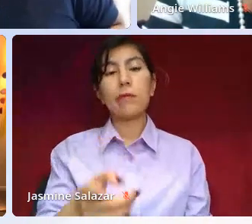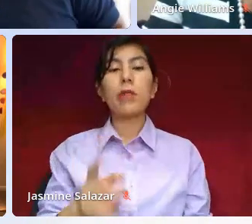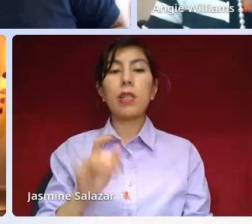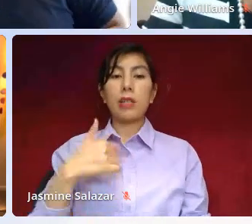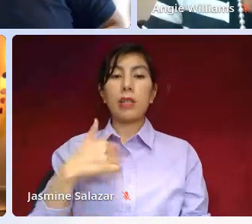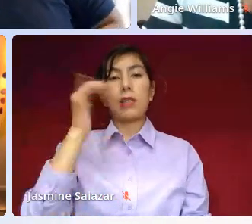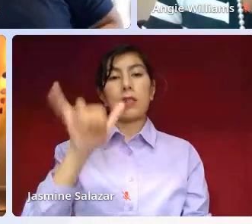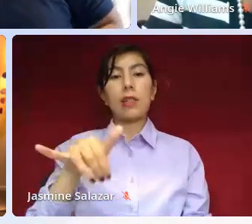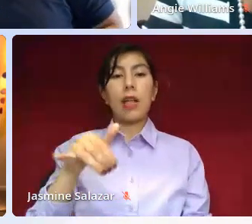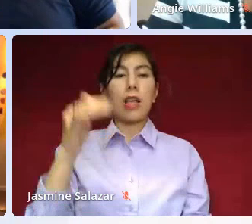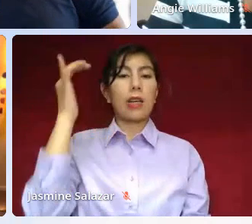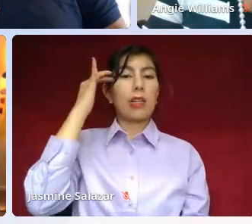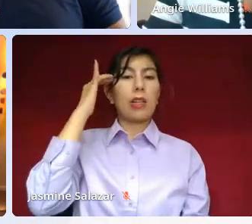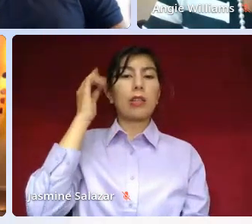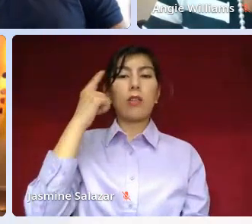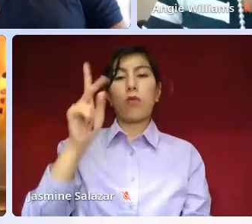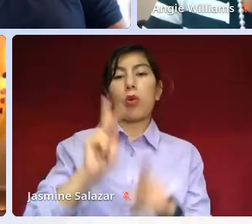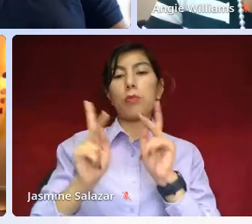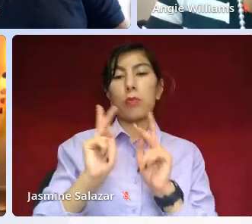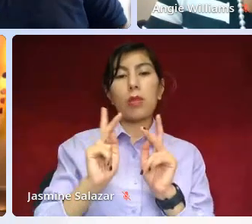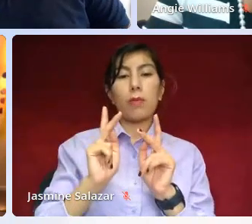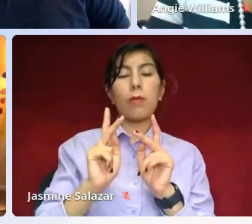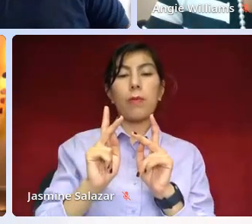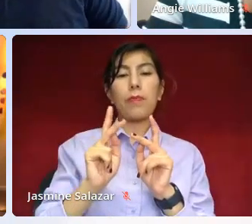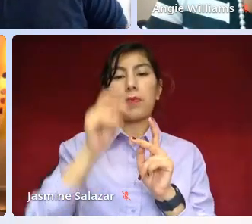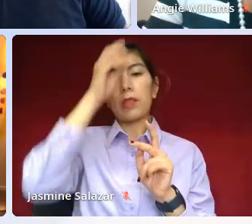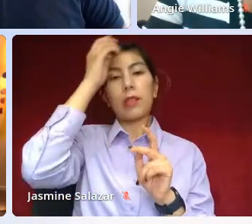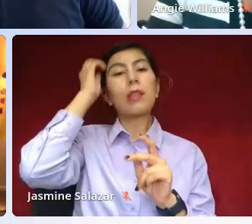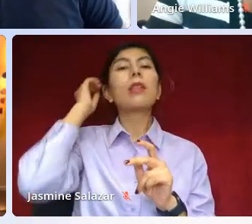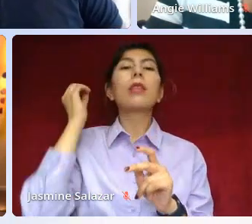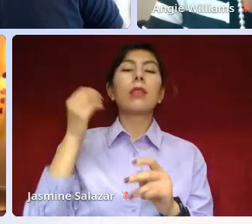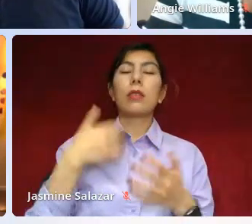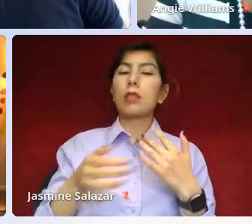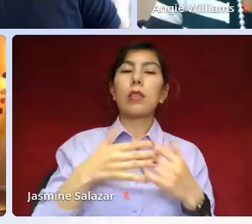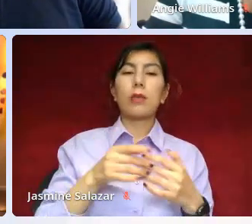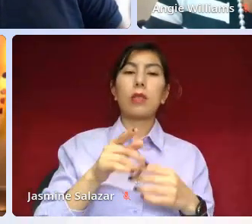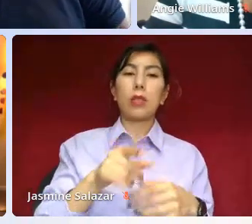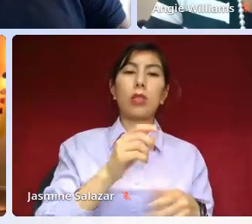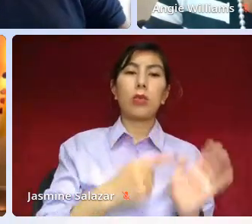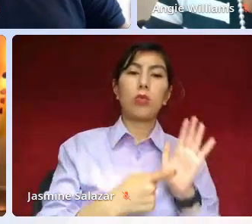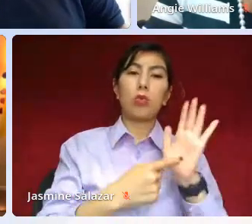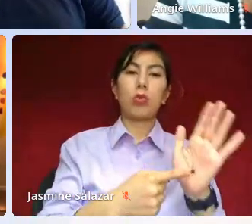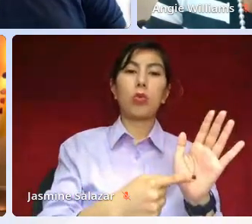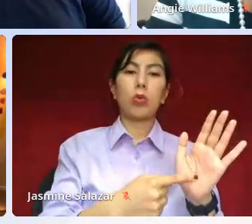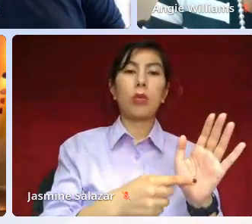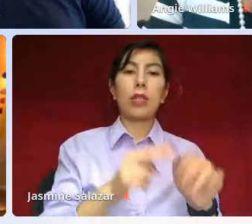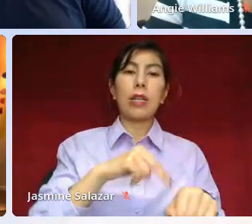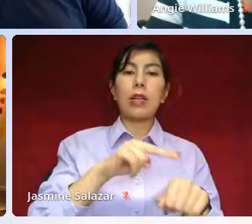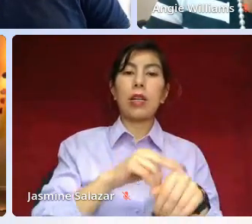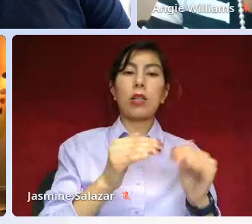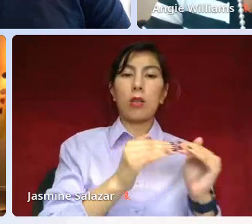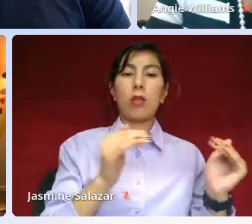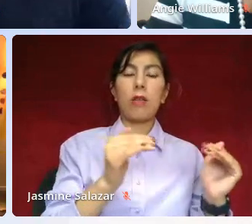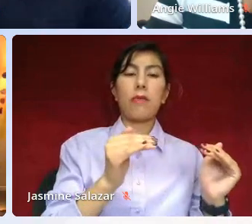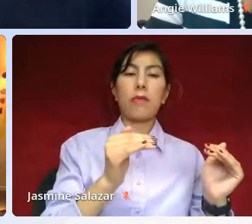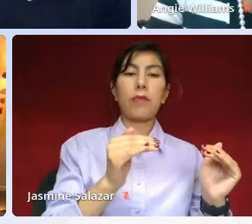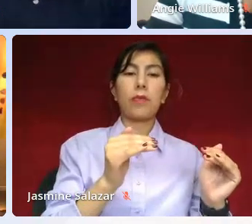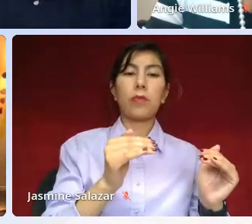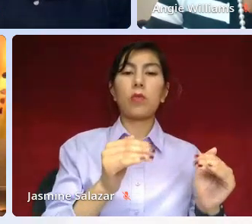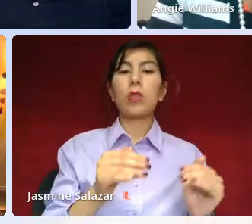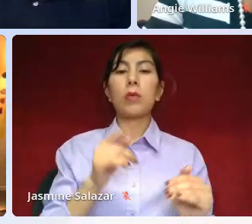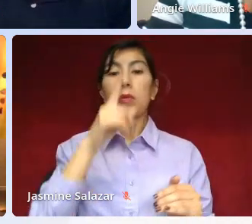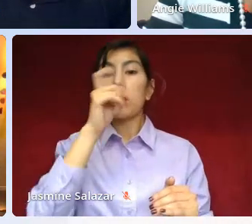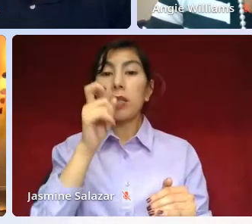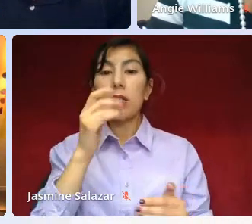least acknowledges for folks that, despite the fact that you are being showcased at a national level, it was because of